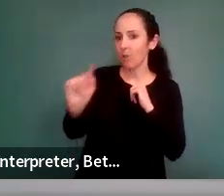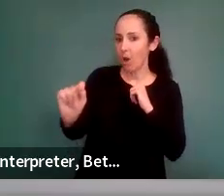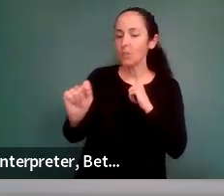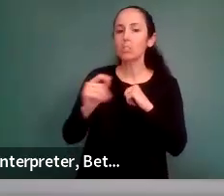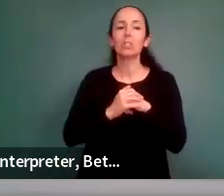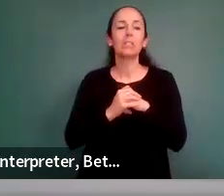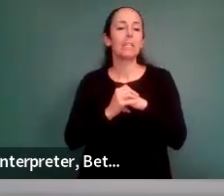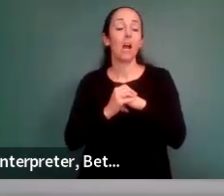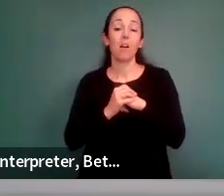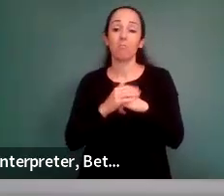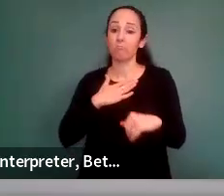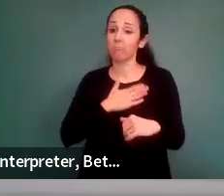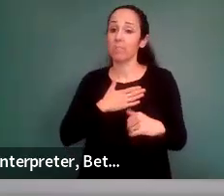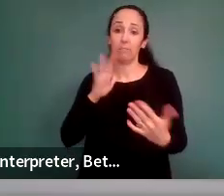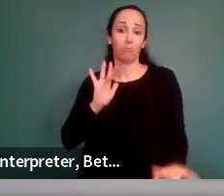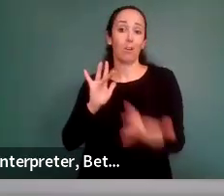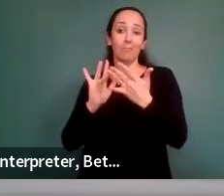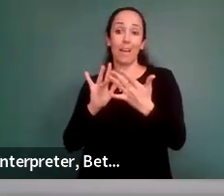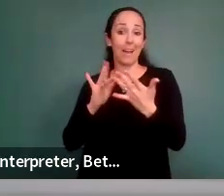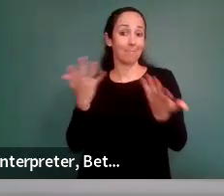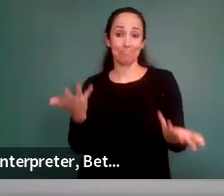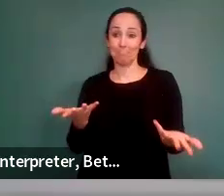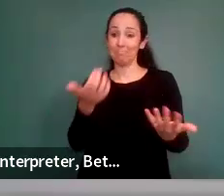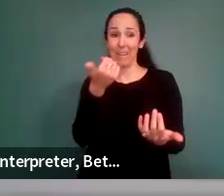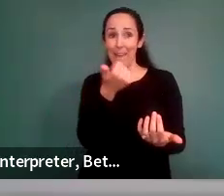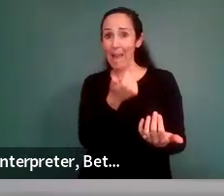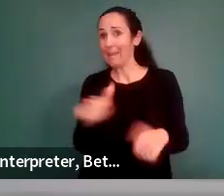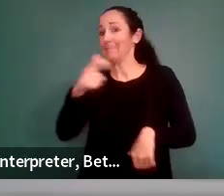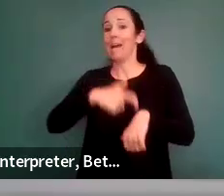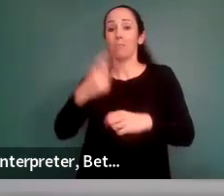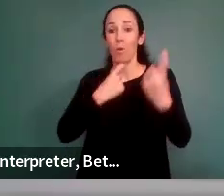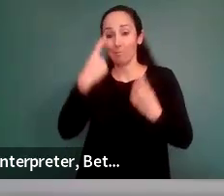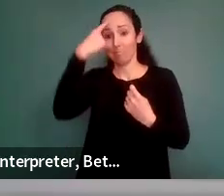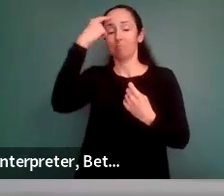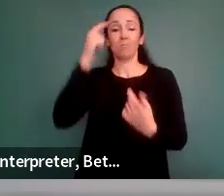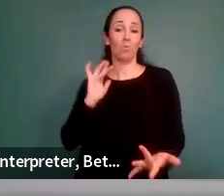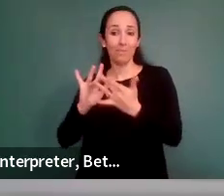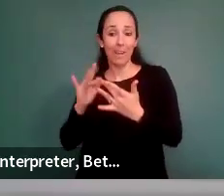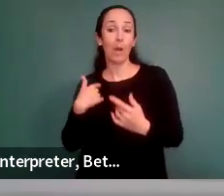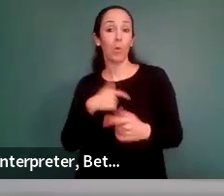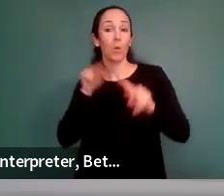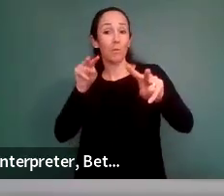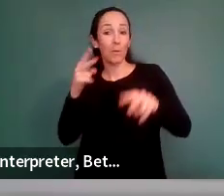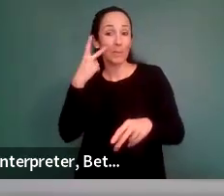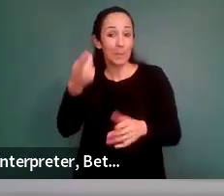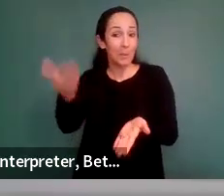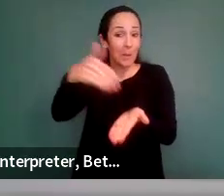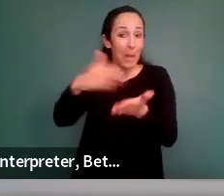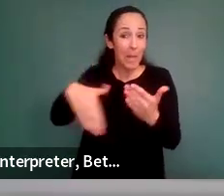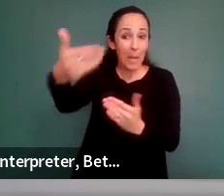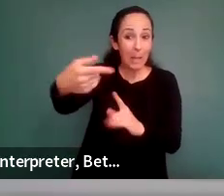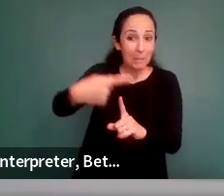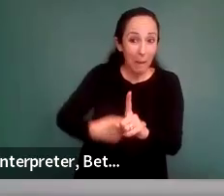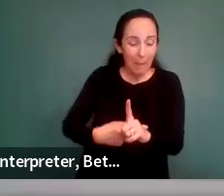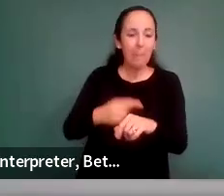You're always welcome to reach out with more questions, and we look forward to seeing you again next month. We will